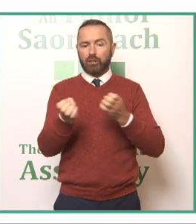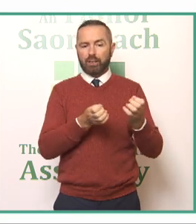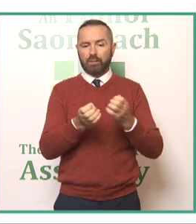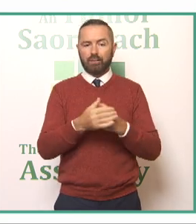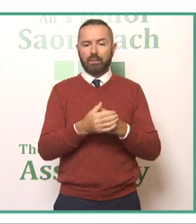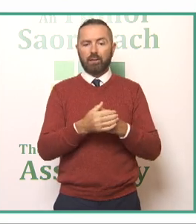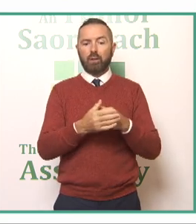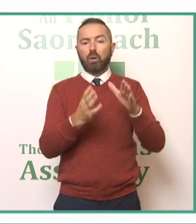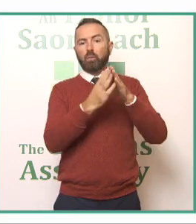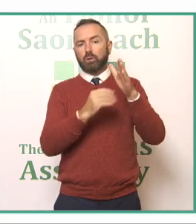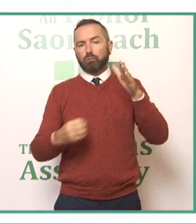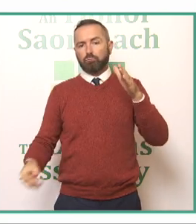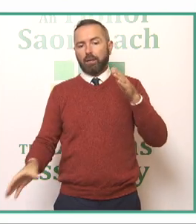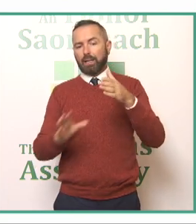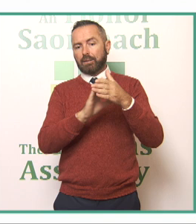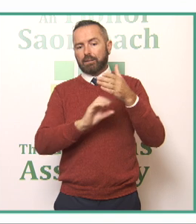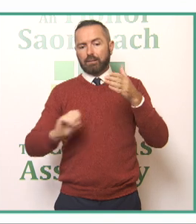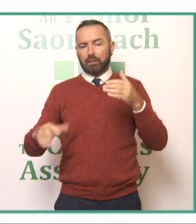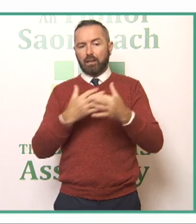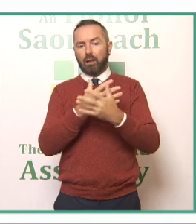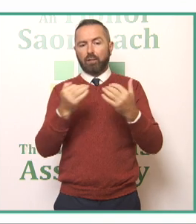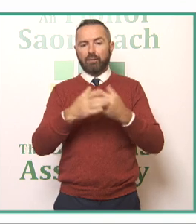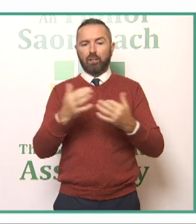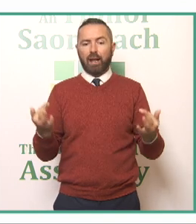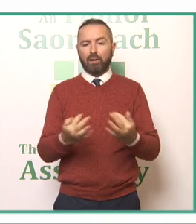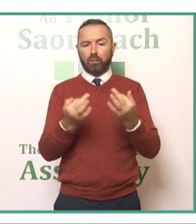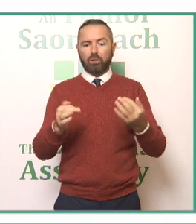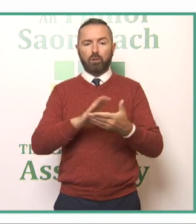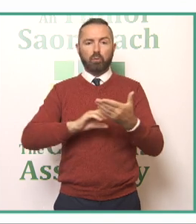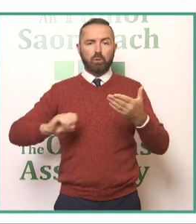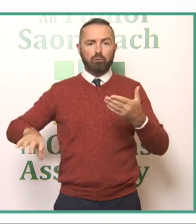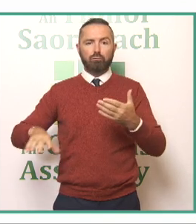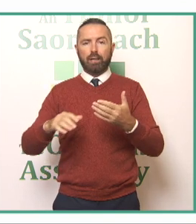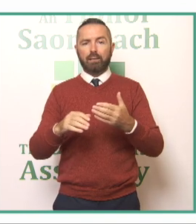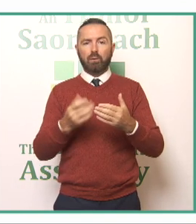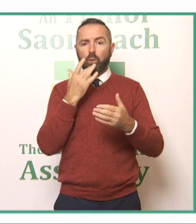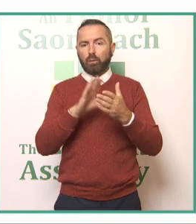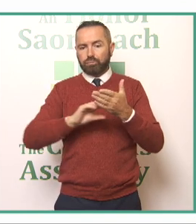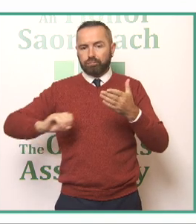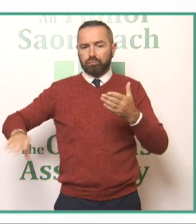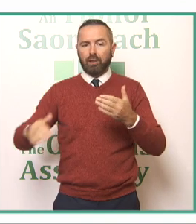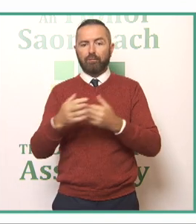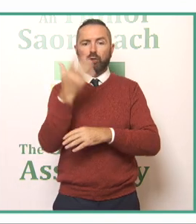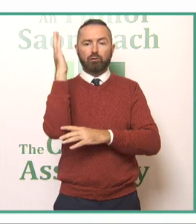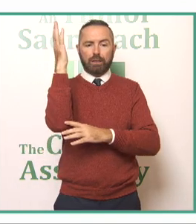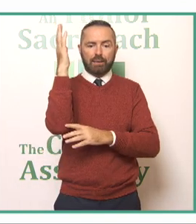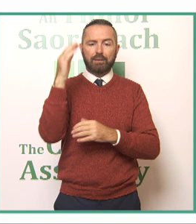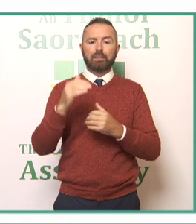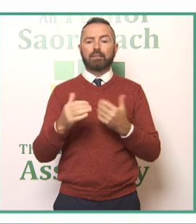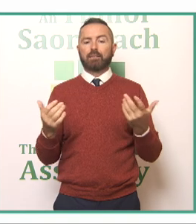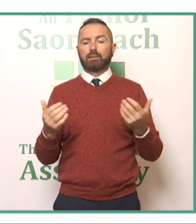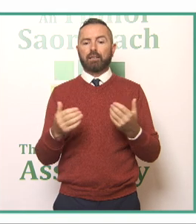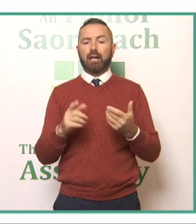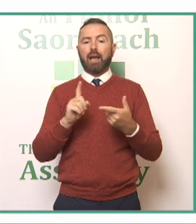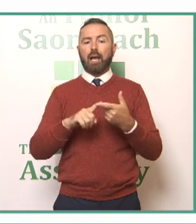We've drained large areas for agriculture. We've drained large areas to plant trees for timber. And